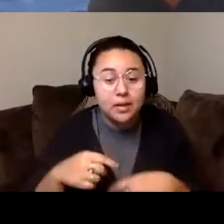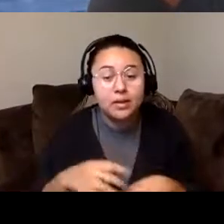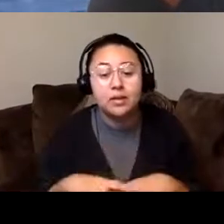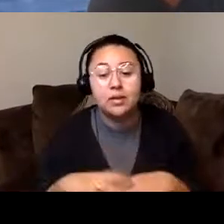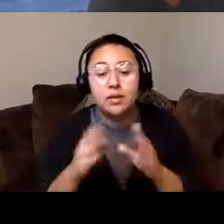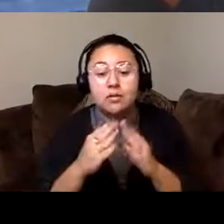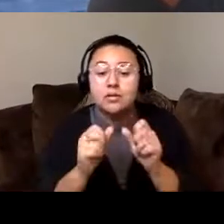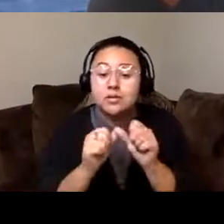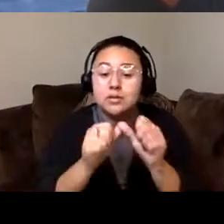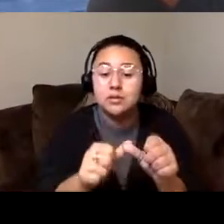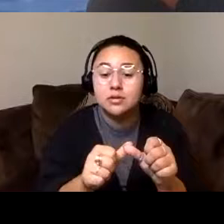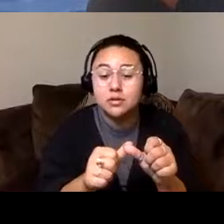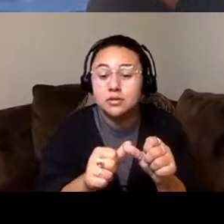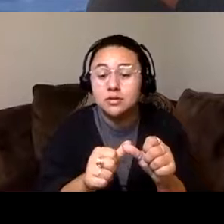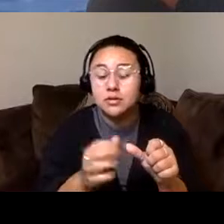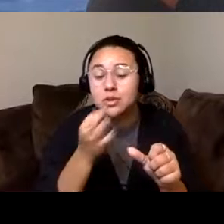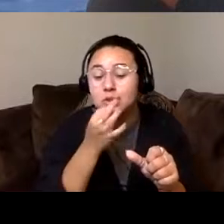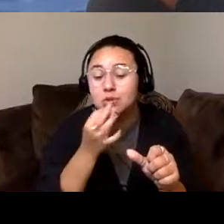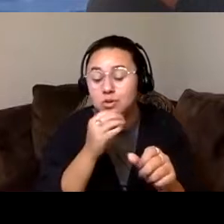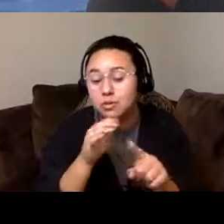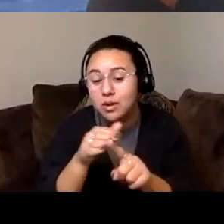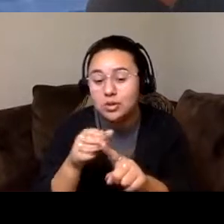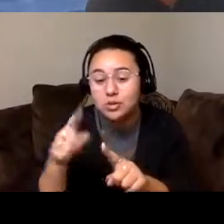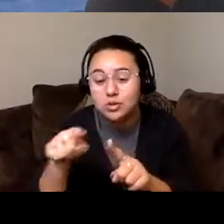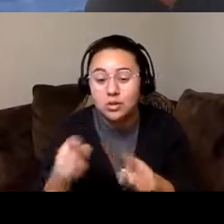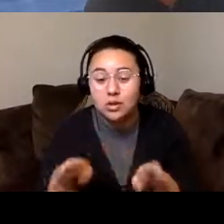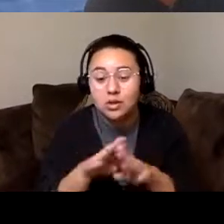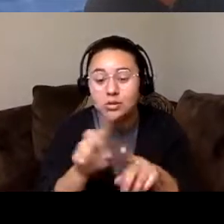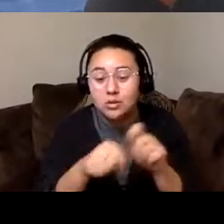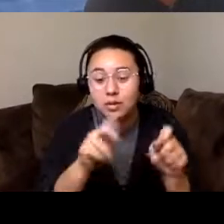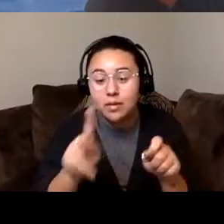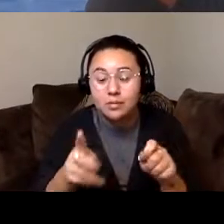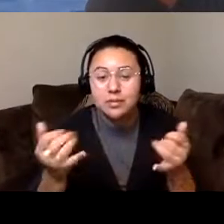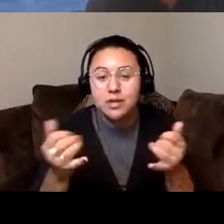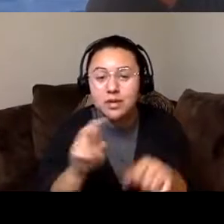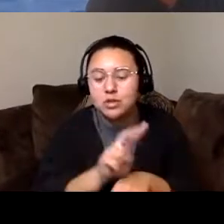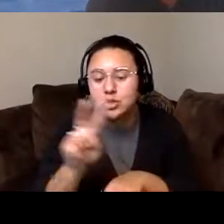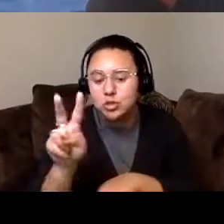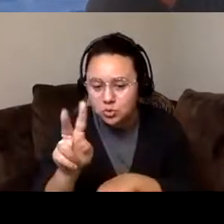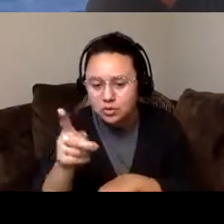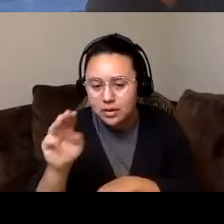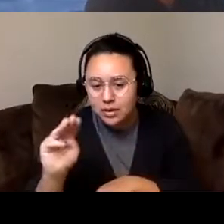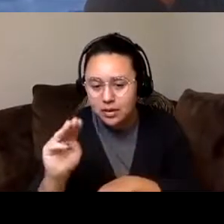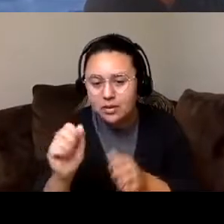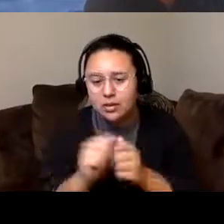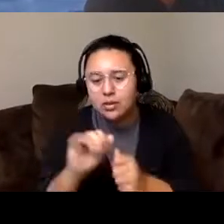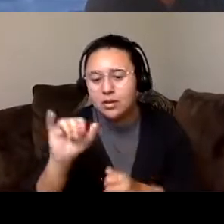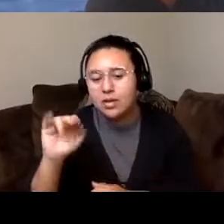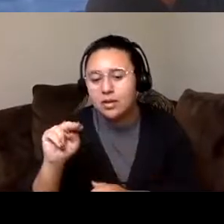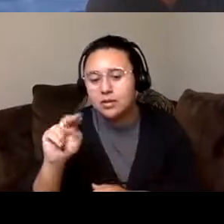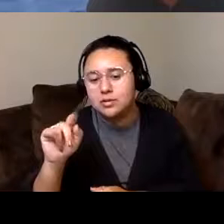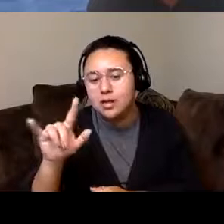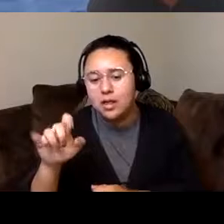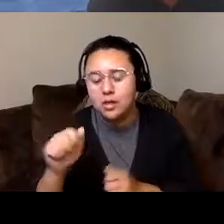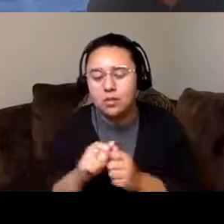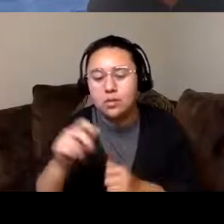conference continues, and we want to remind you that we're closing out today at 2 p.m. with In Style with Portland's Most